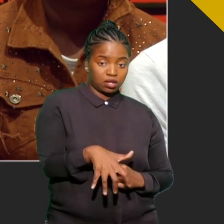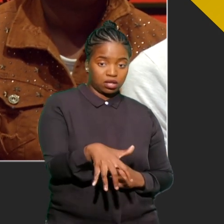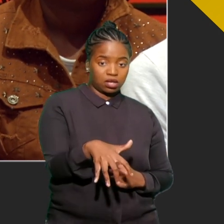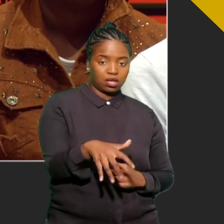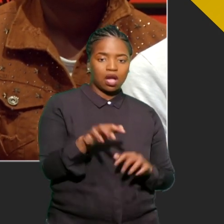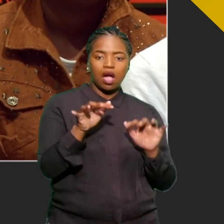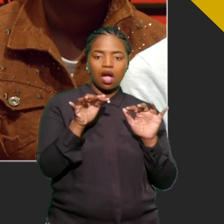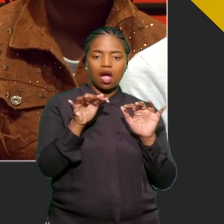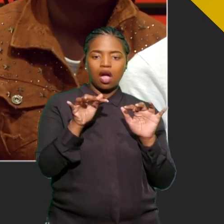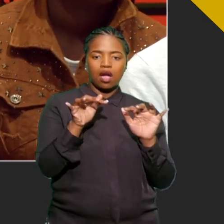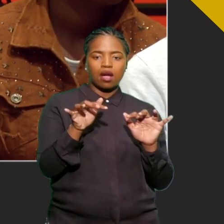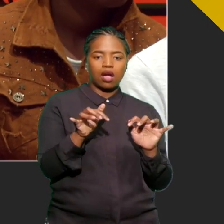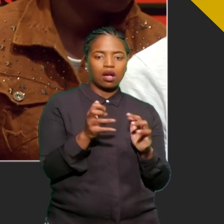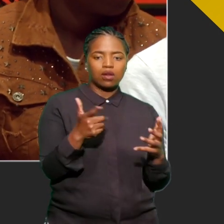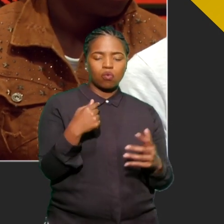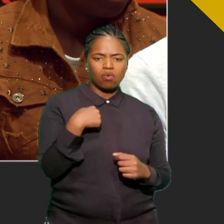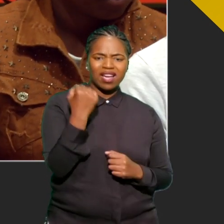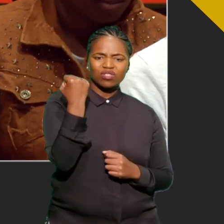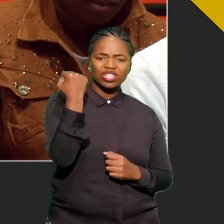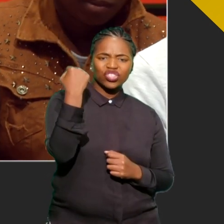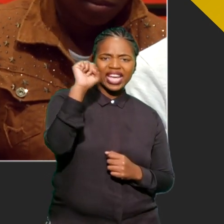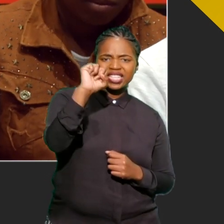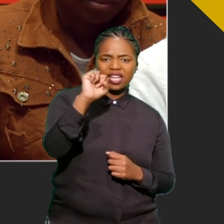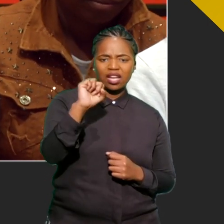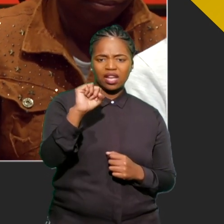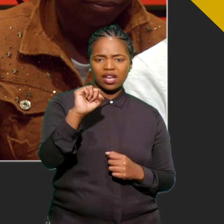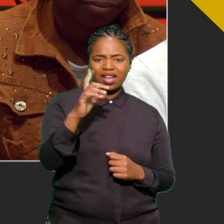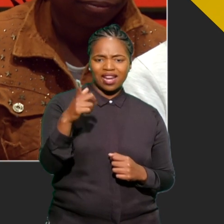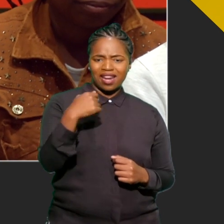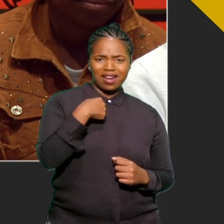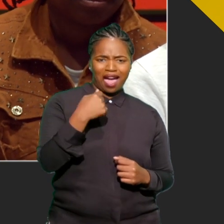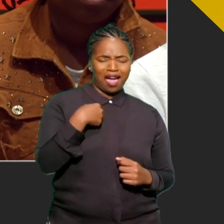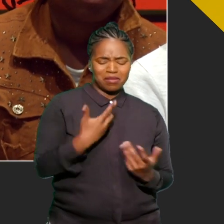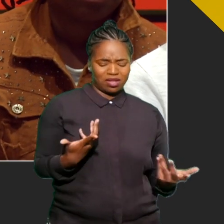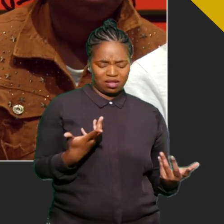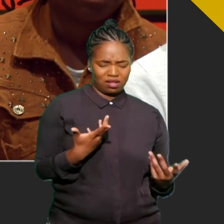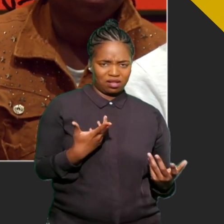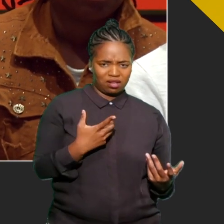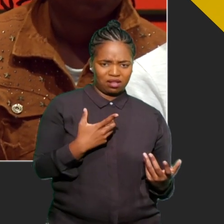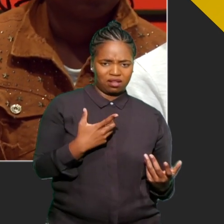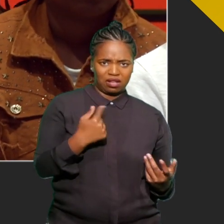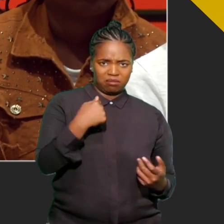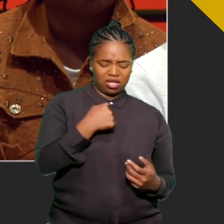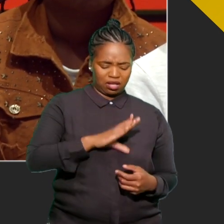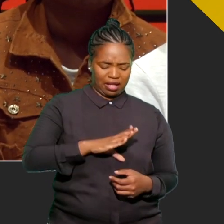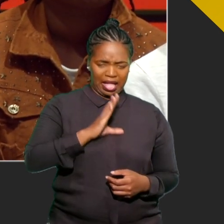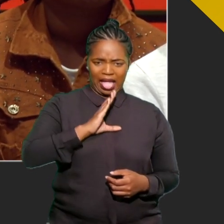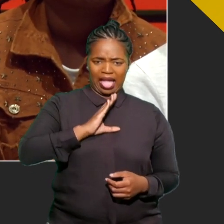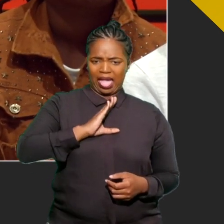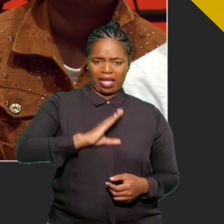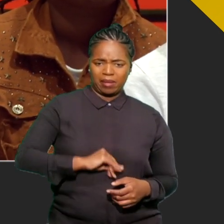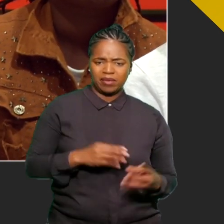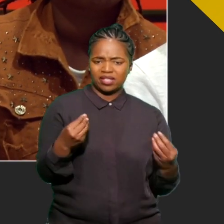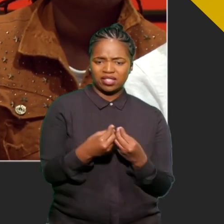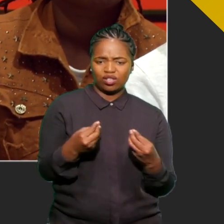Abantu around me changed, and then rejection, and then nami ngokwami ngangasazithembi, low self-esteem. Nje izinto za